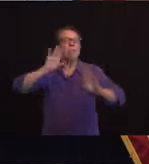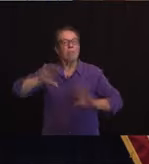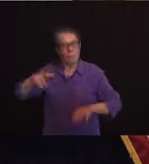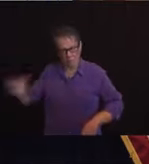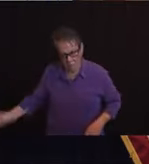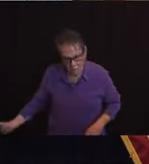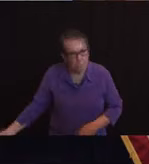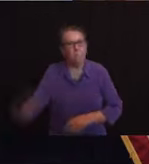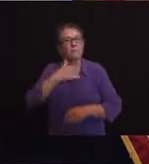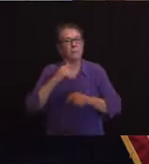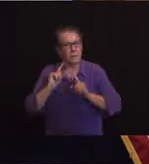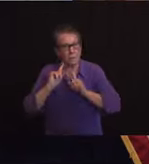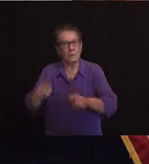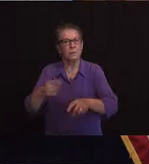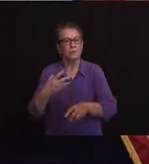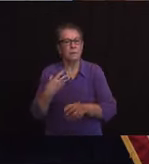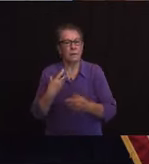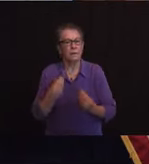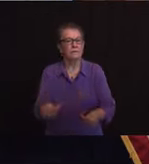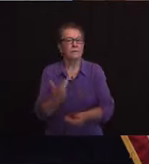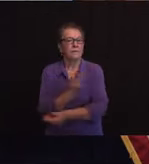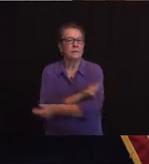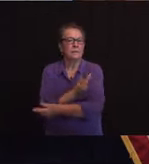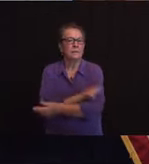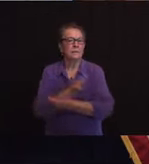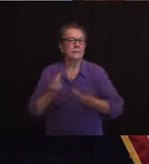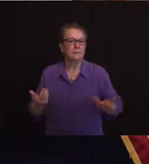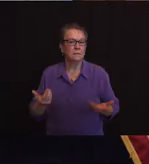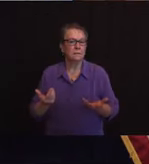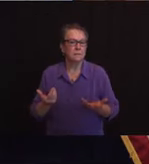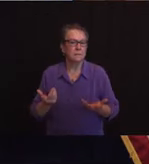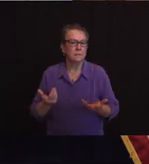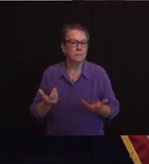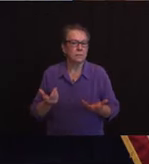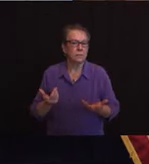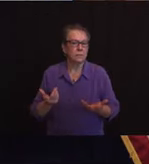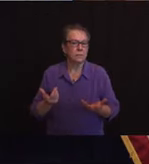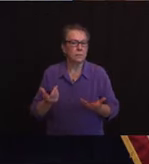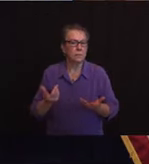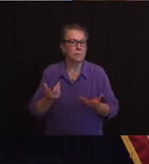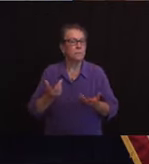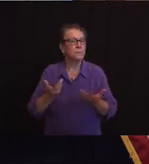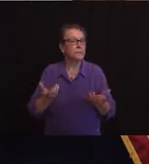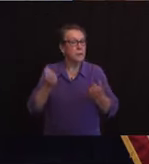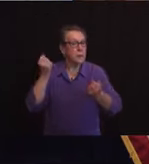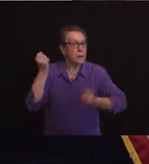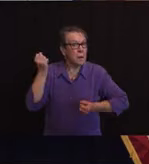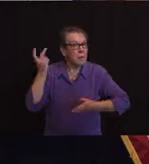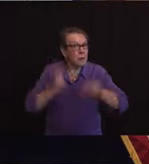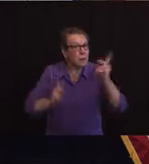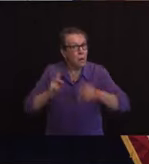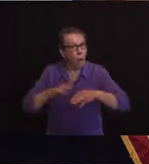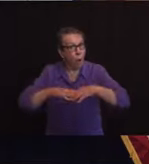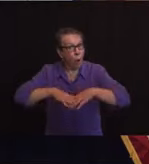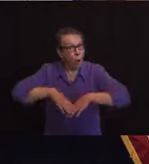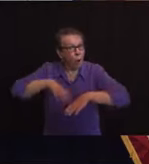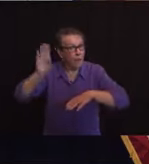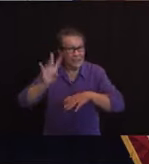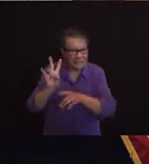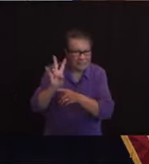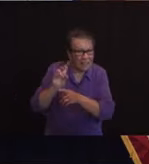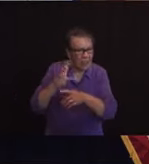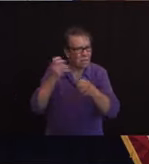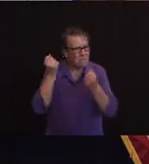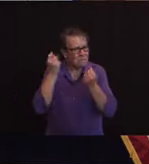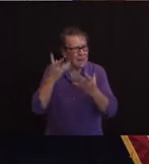and older, so we did a 3-week push. It was a 2-week push that turned into a 3-week push to vaccinate and